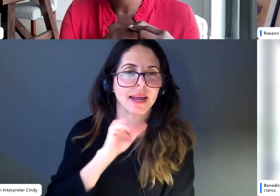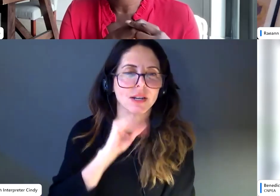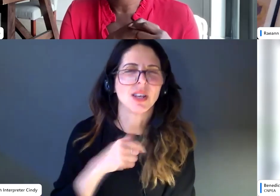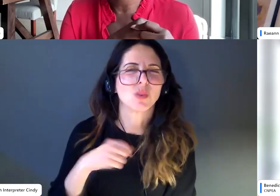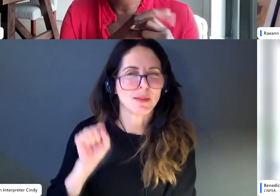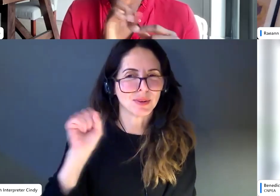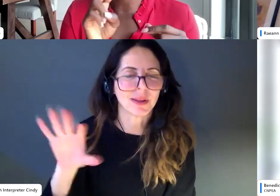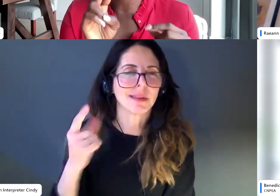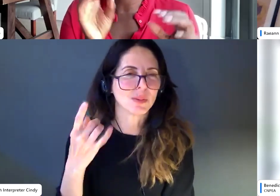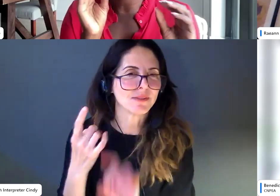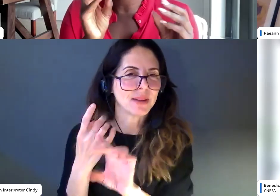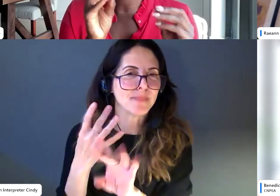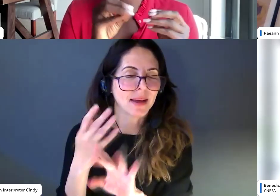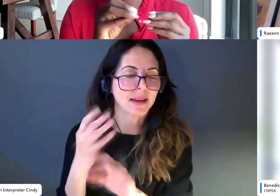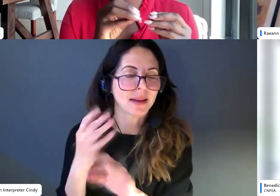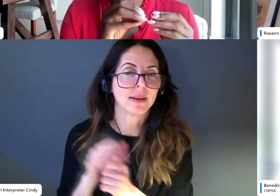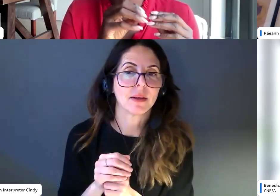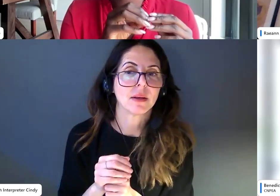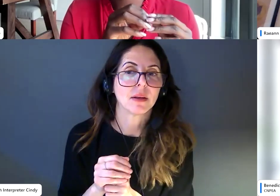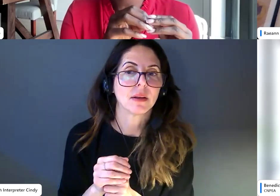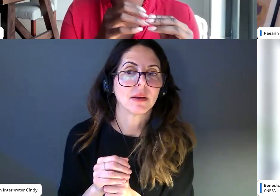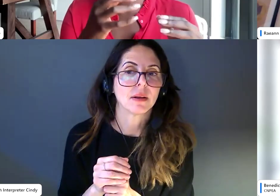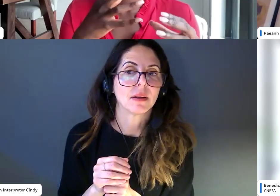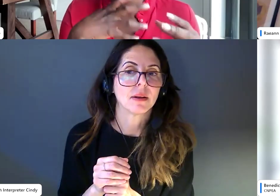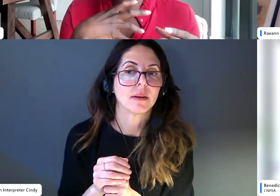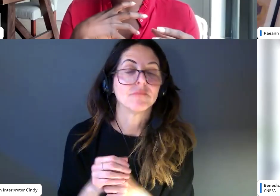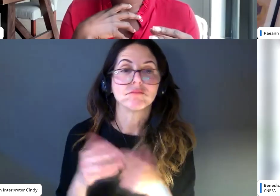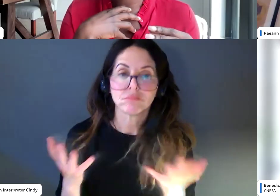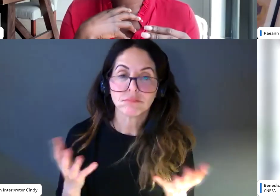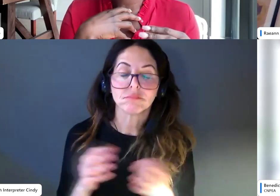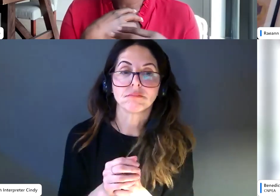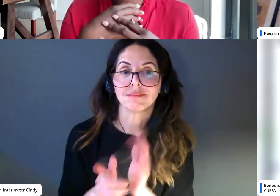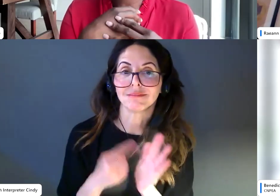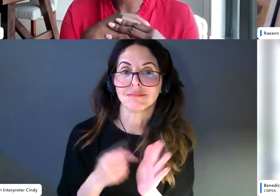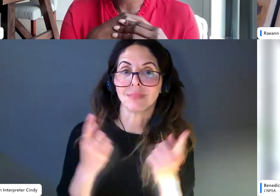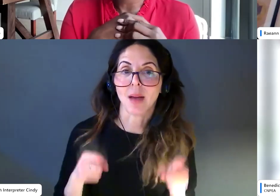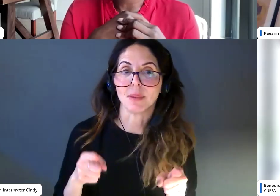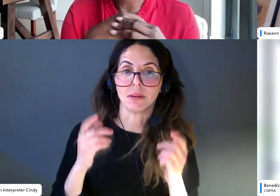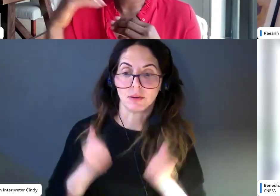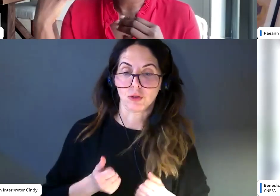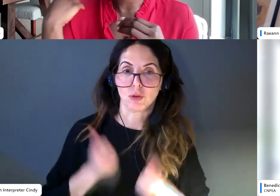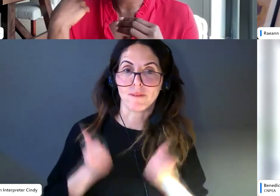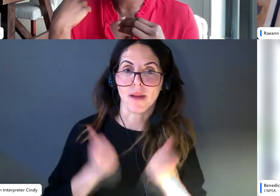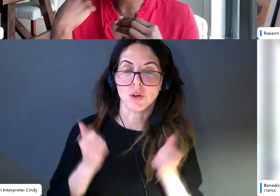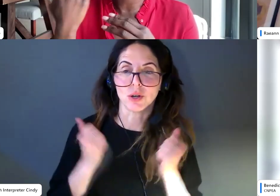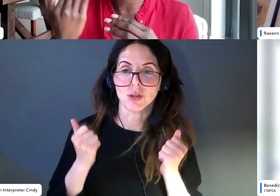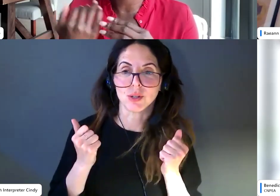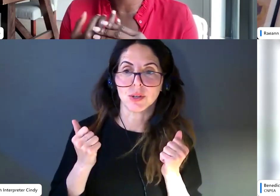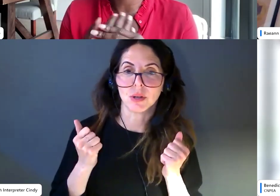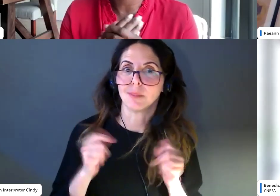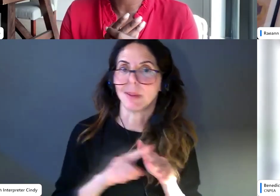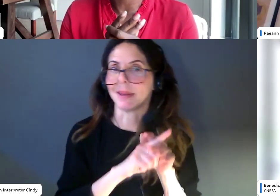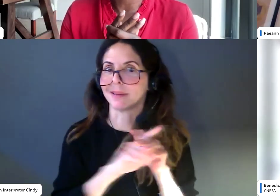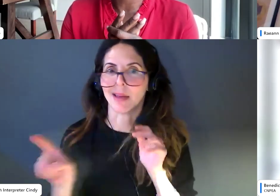received. And so I want to say that's how that came across, where there are some survivors that had left, their situations